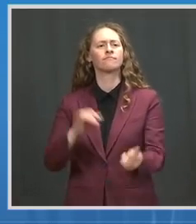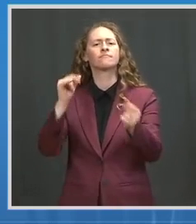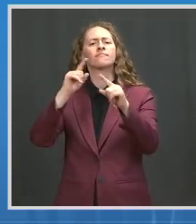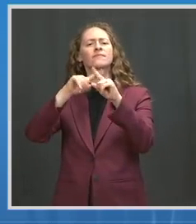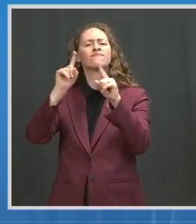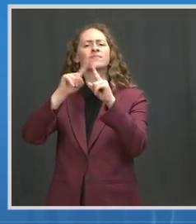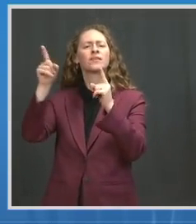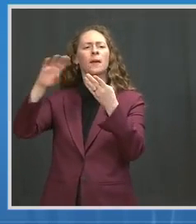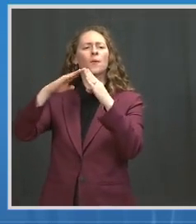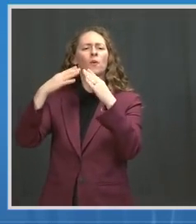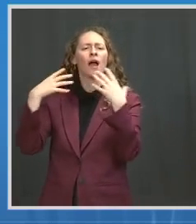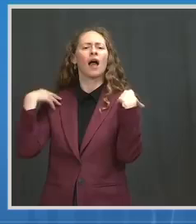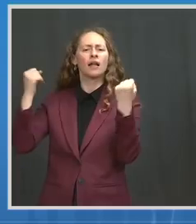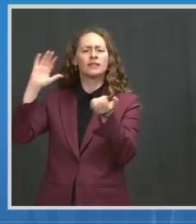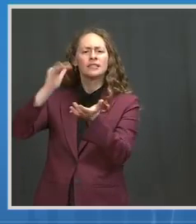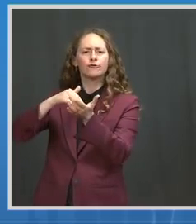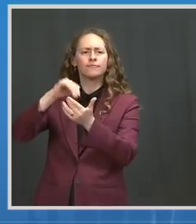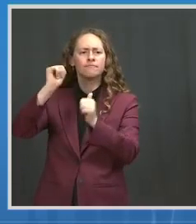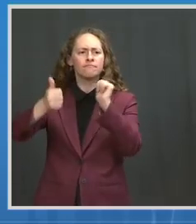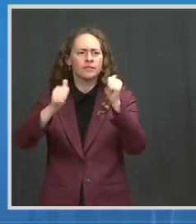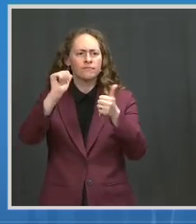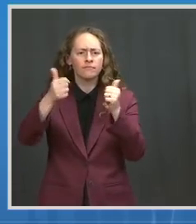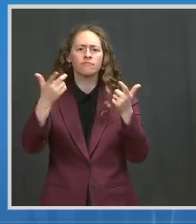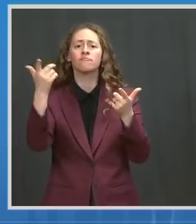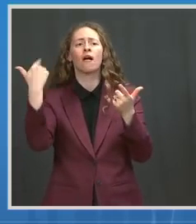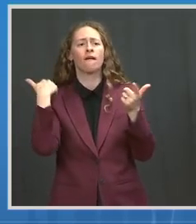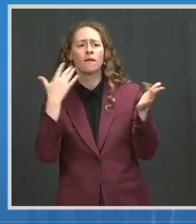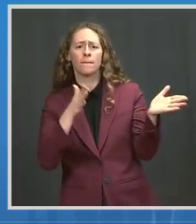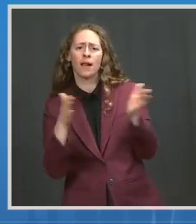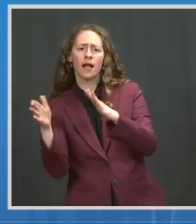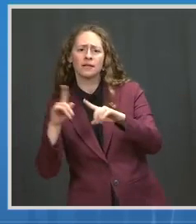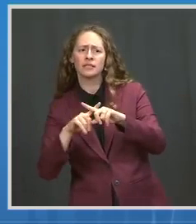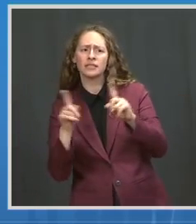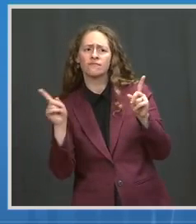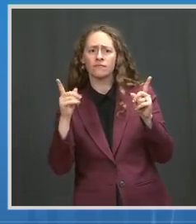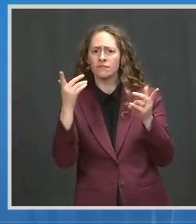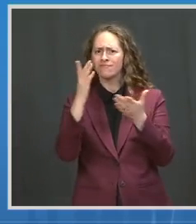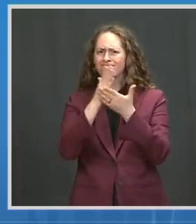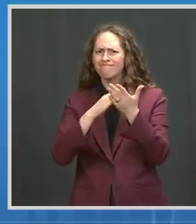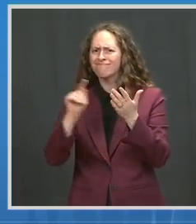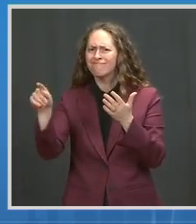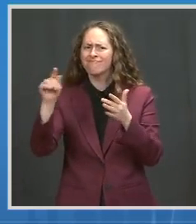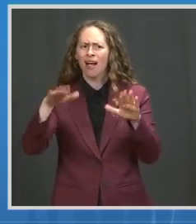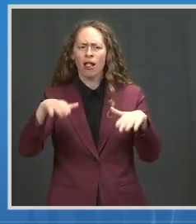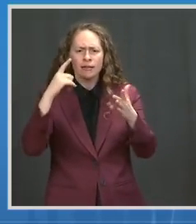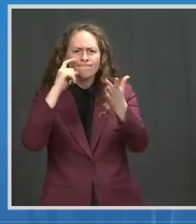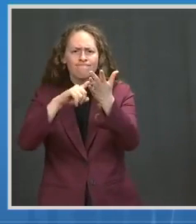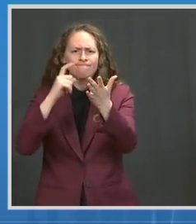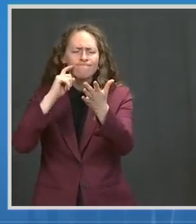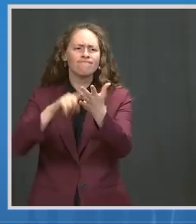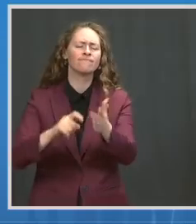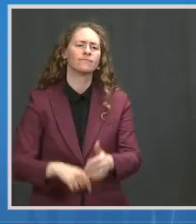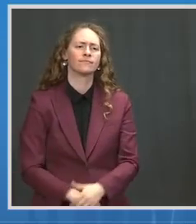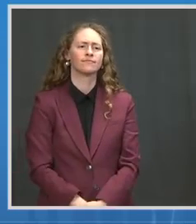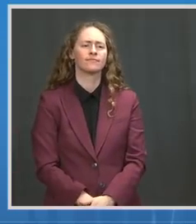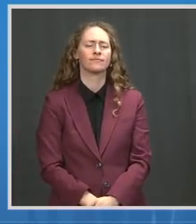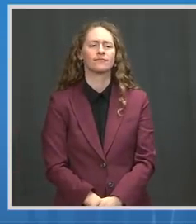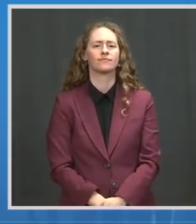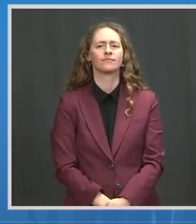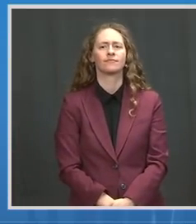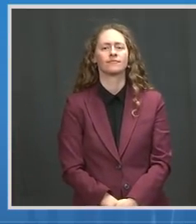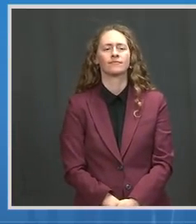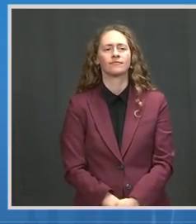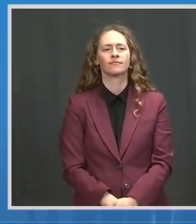country. They are also closing the equity gap. About 70% of shots through the federal community health center